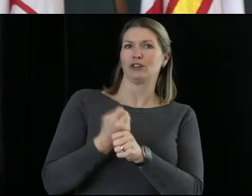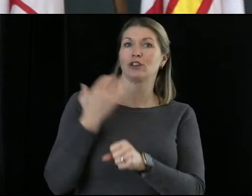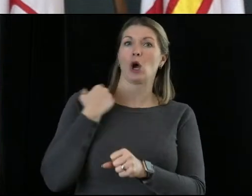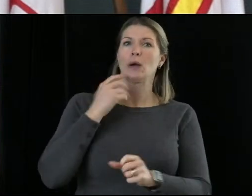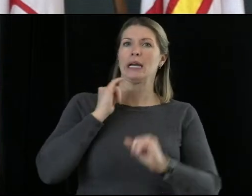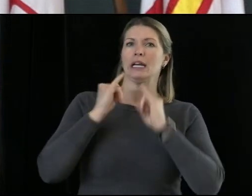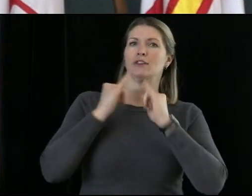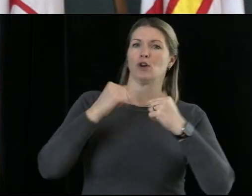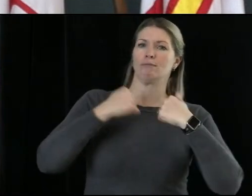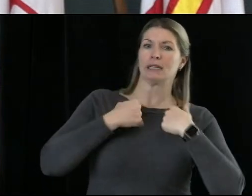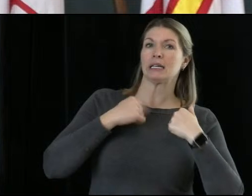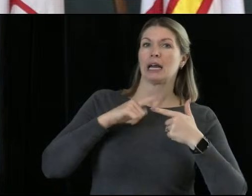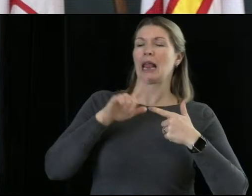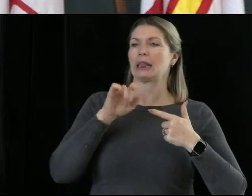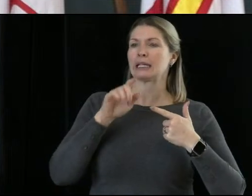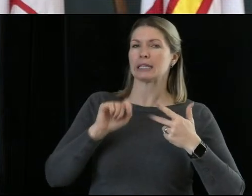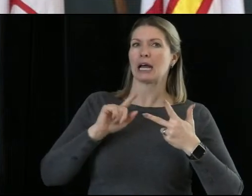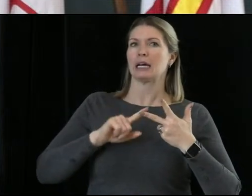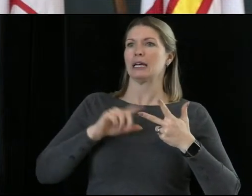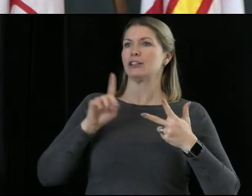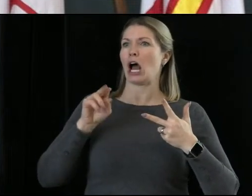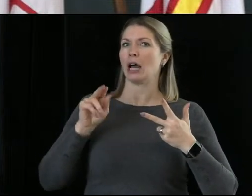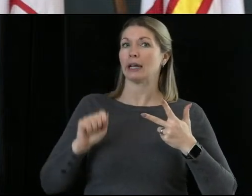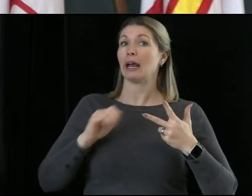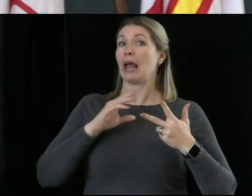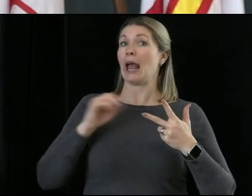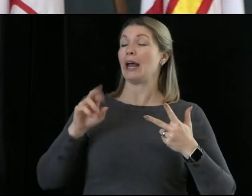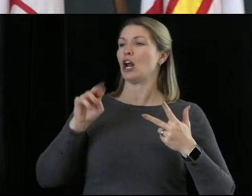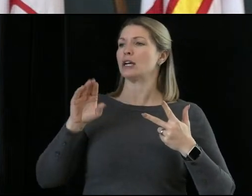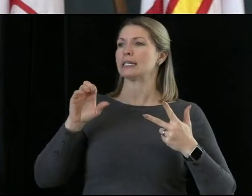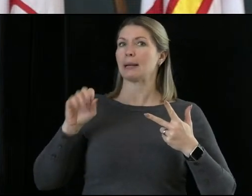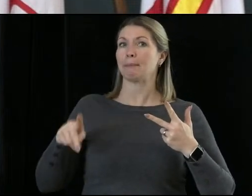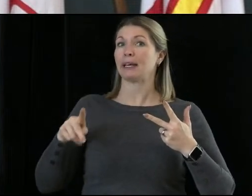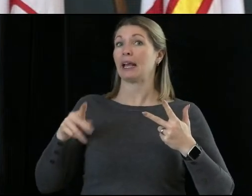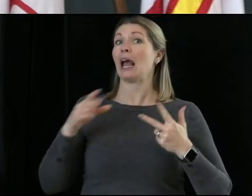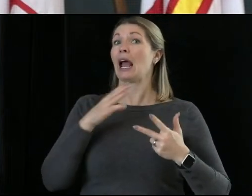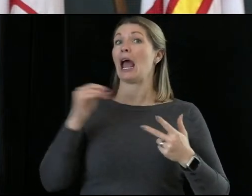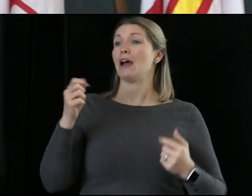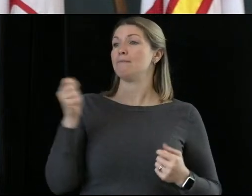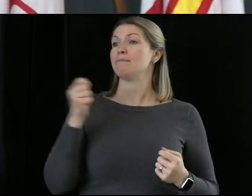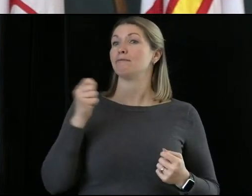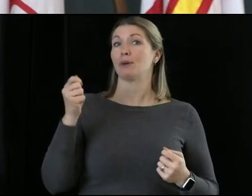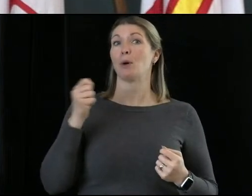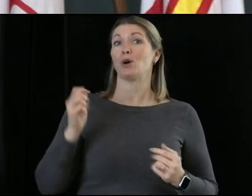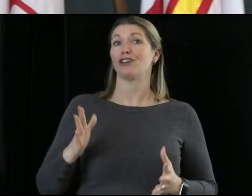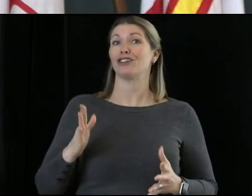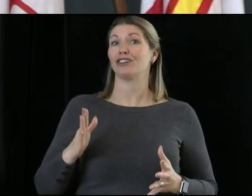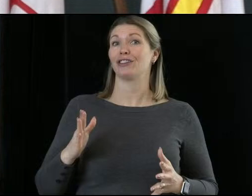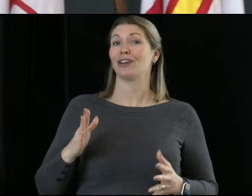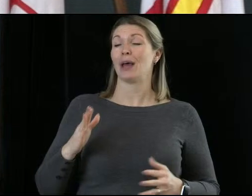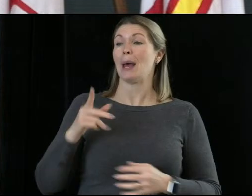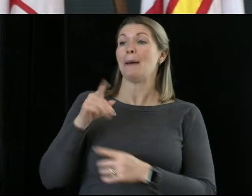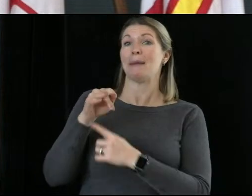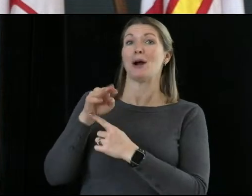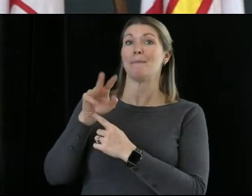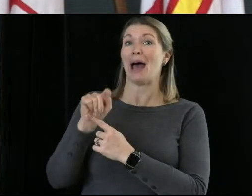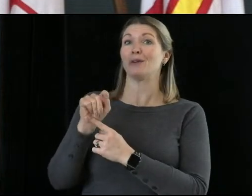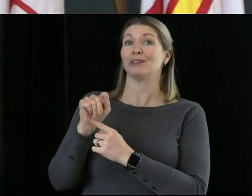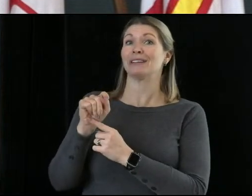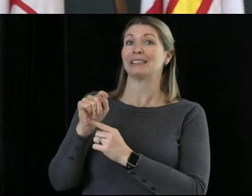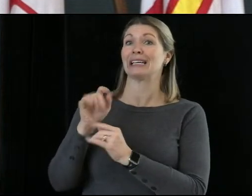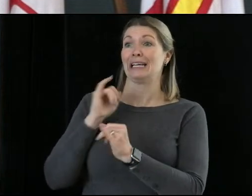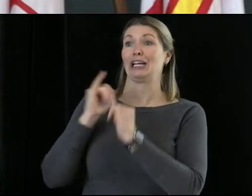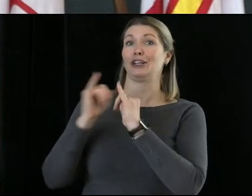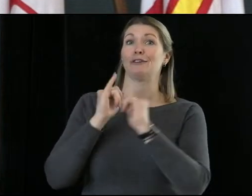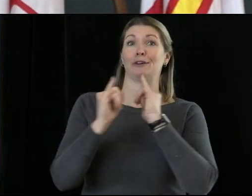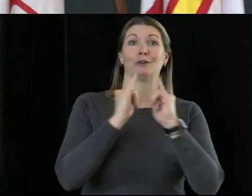Lisa, and also members of the RCMP, as well as reporters in the media who've done a lot of the coverage. And I